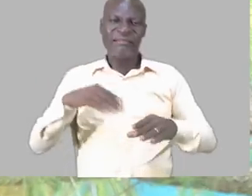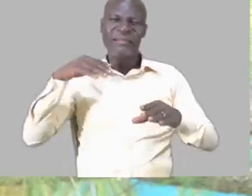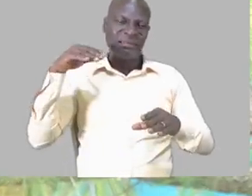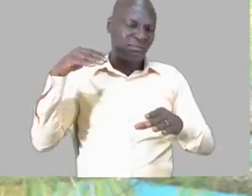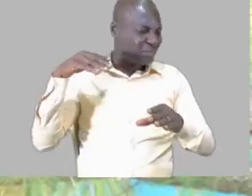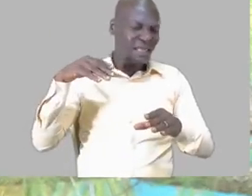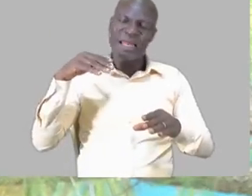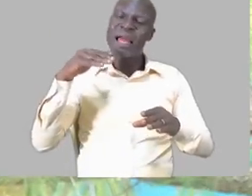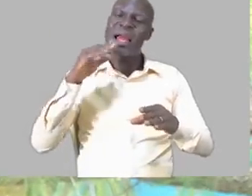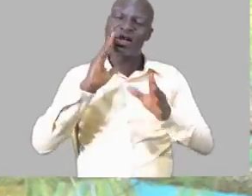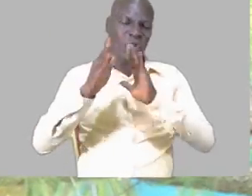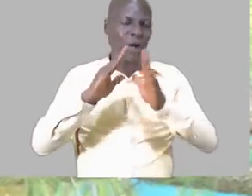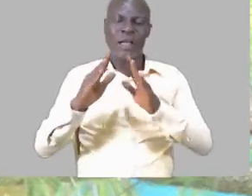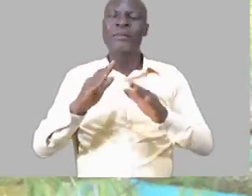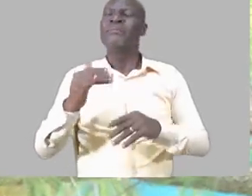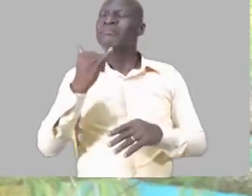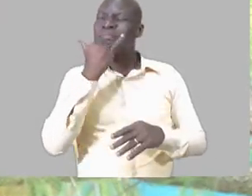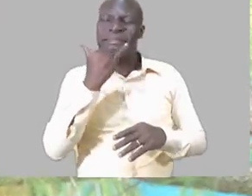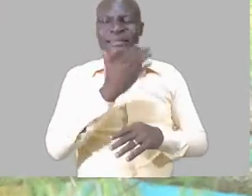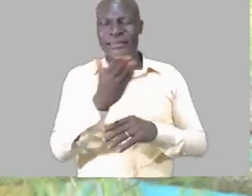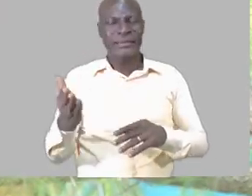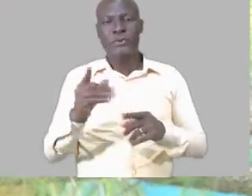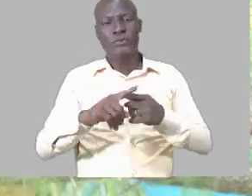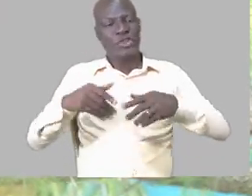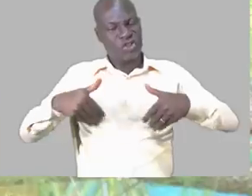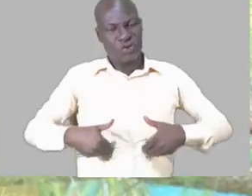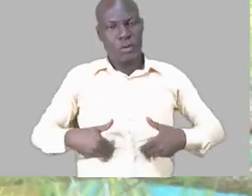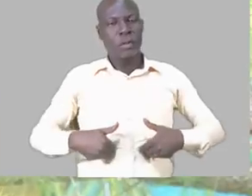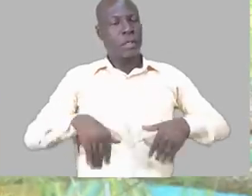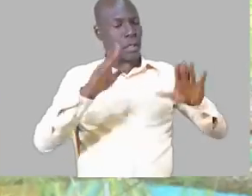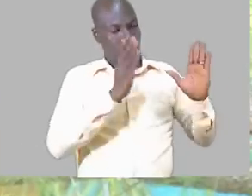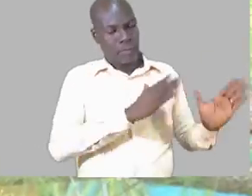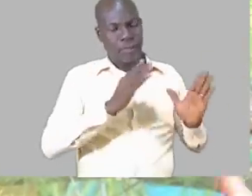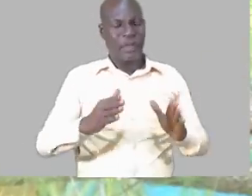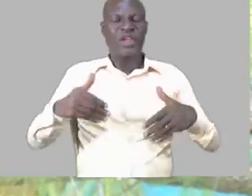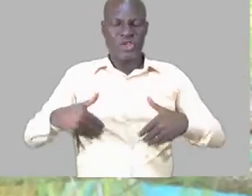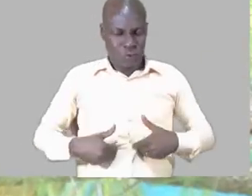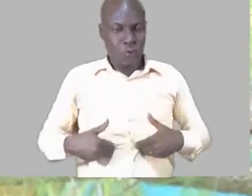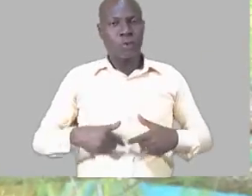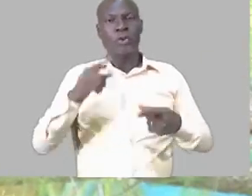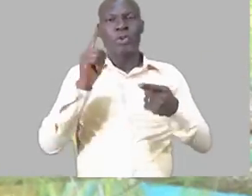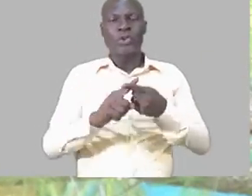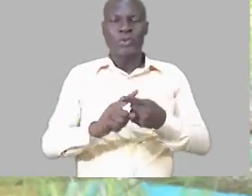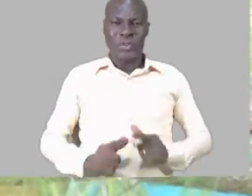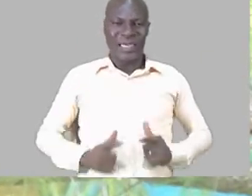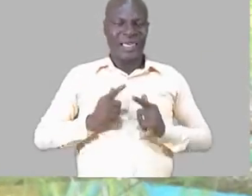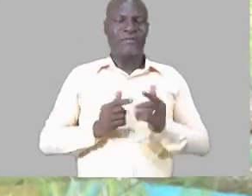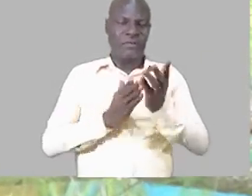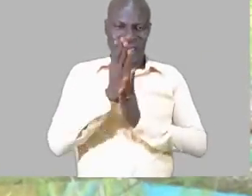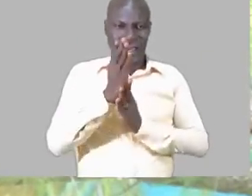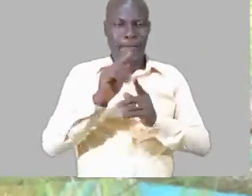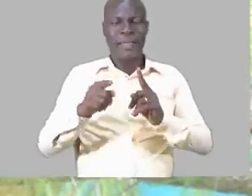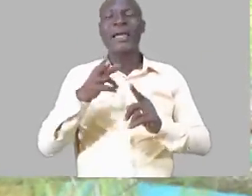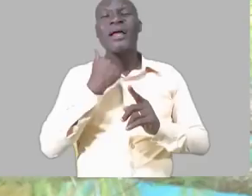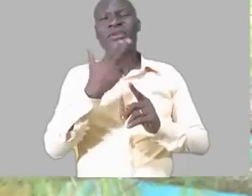afutu sem otwa se edima ye youth no e prepare wo mo e ma daache no enne asofo onye saa sikani